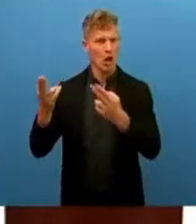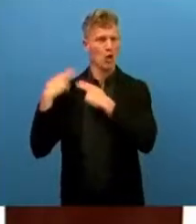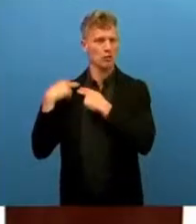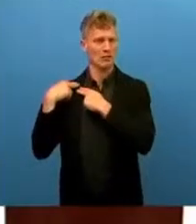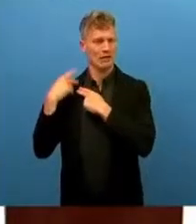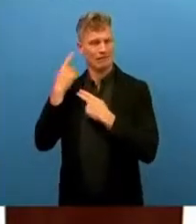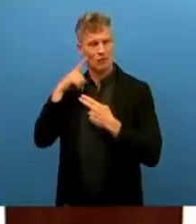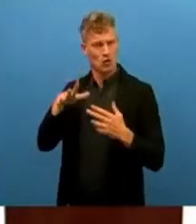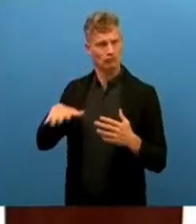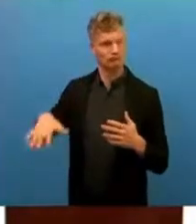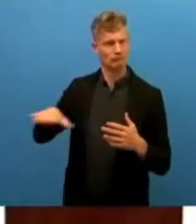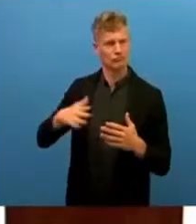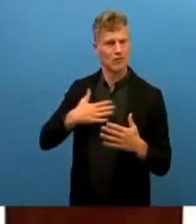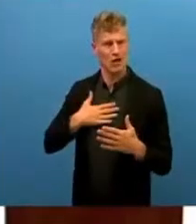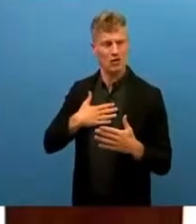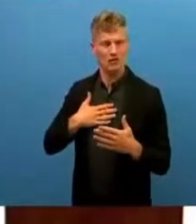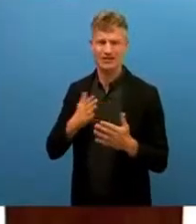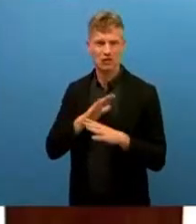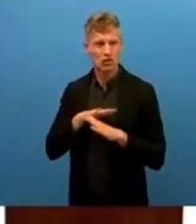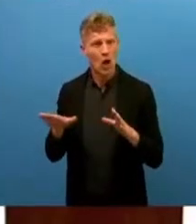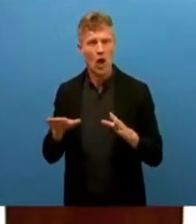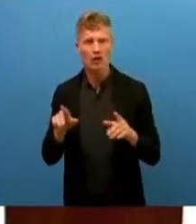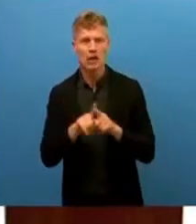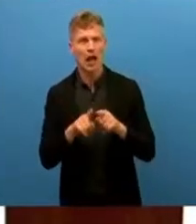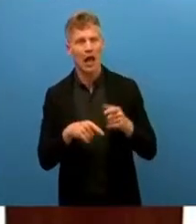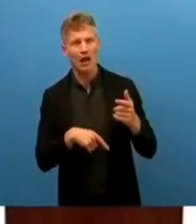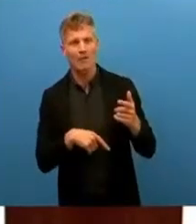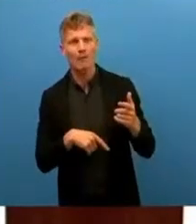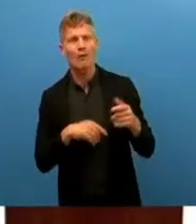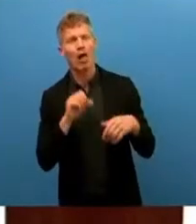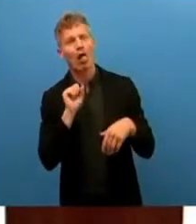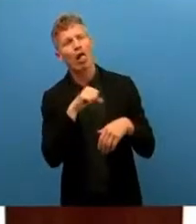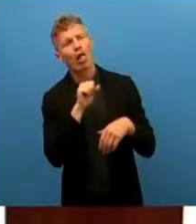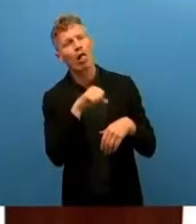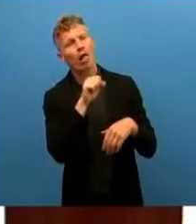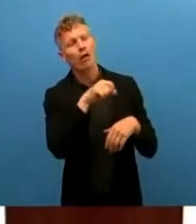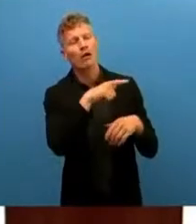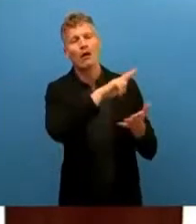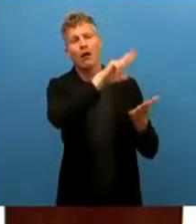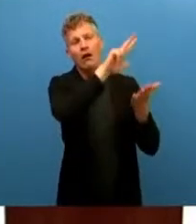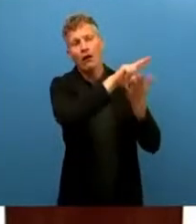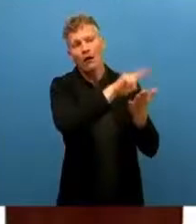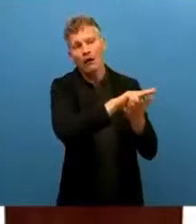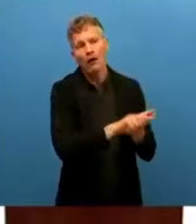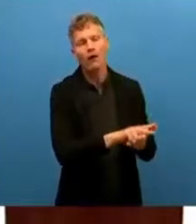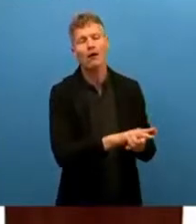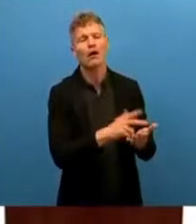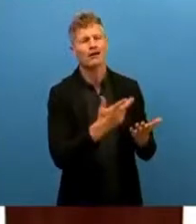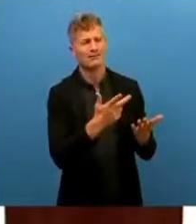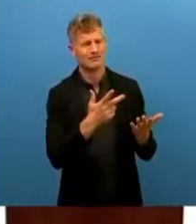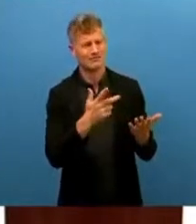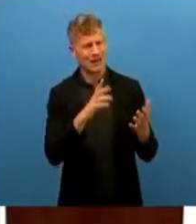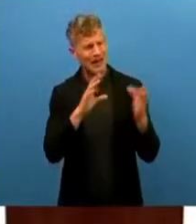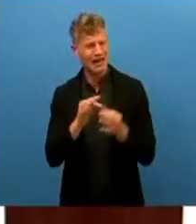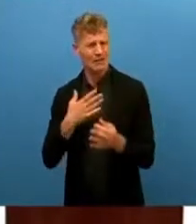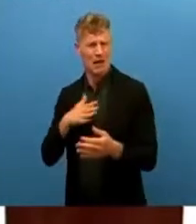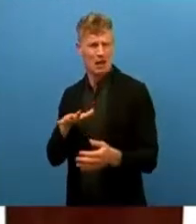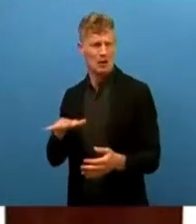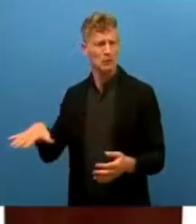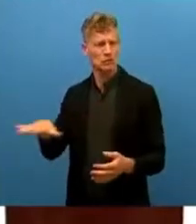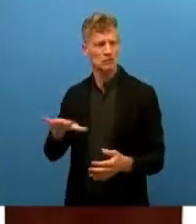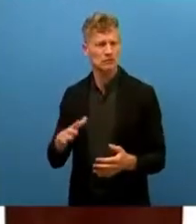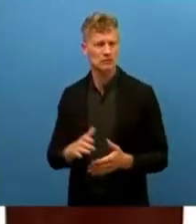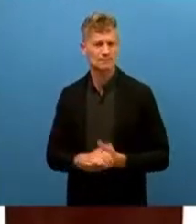not defined by bureaucratic approval, but by the communities they serve. We also wish to underscore